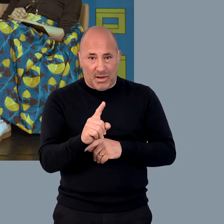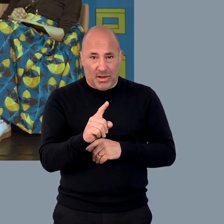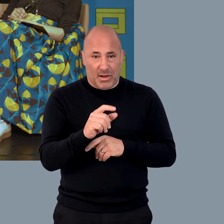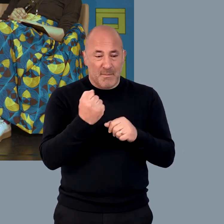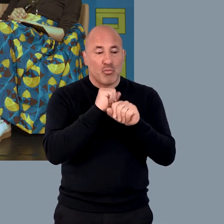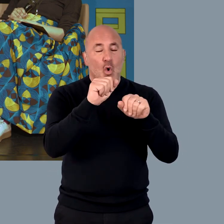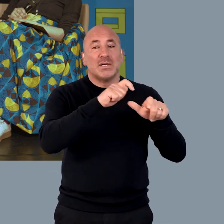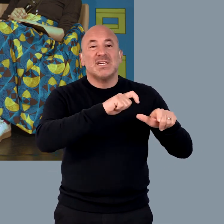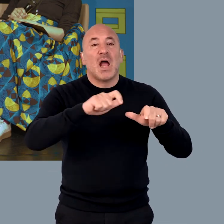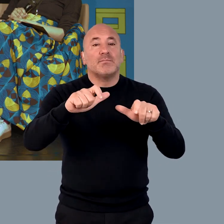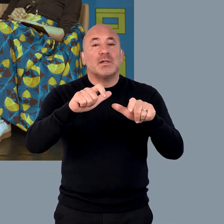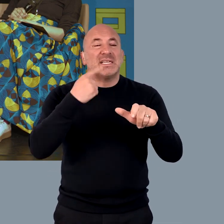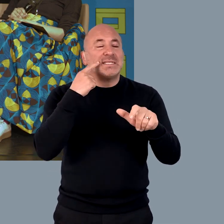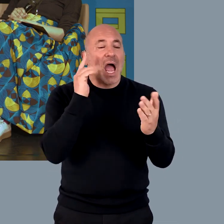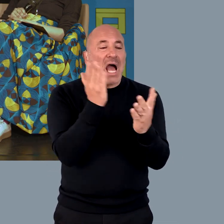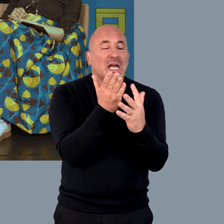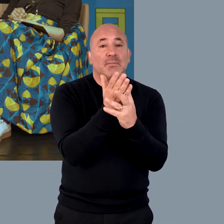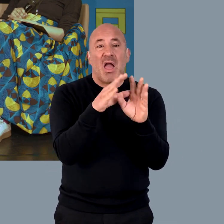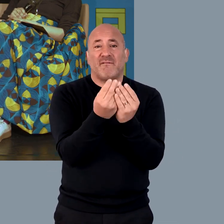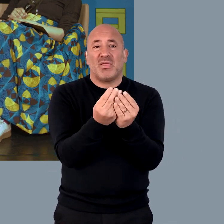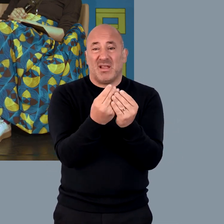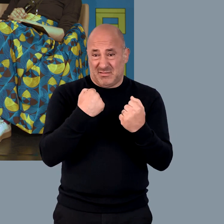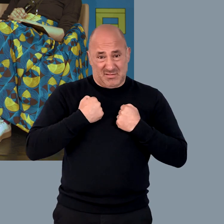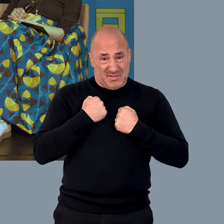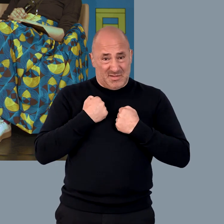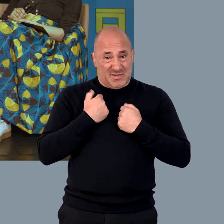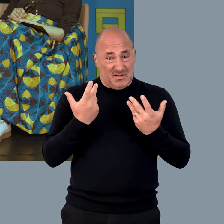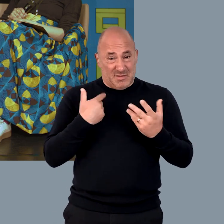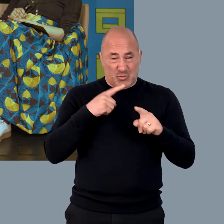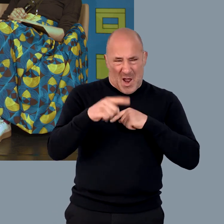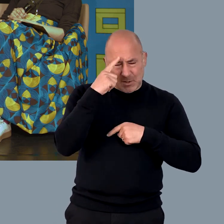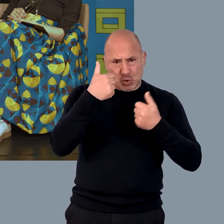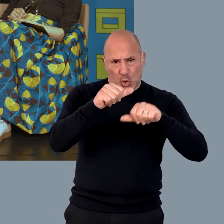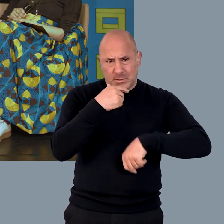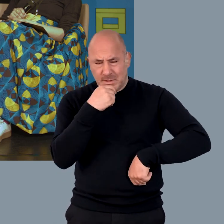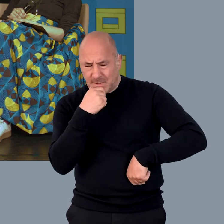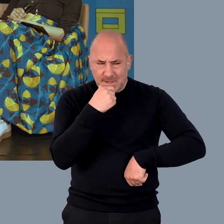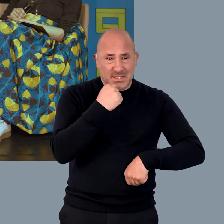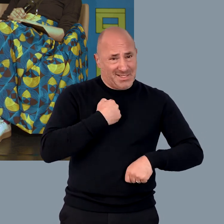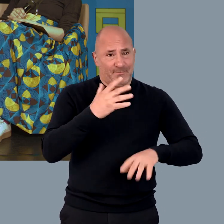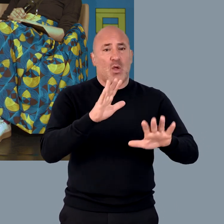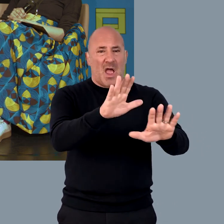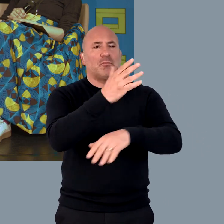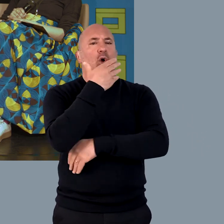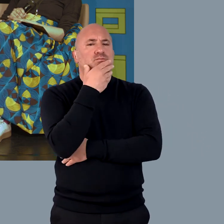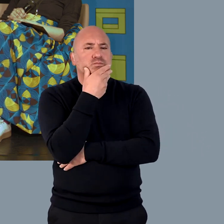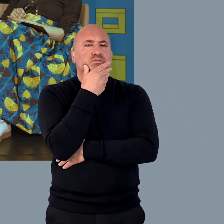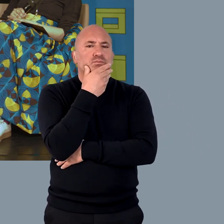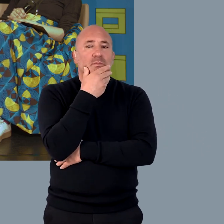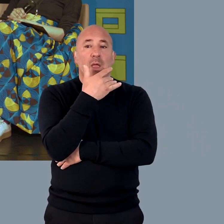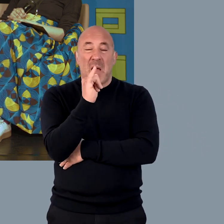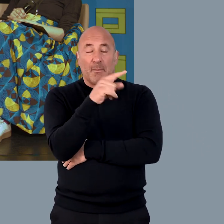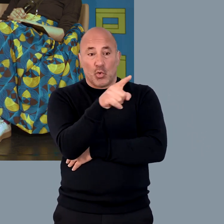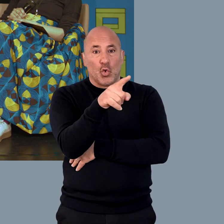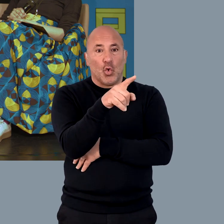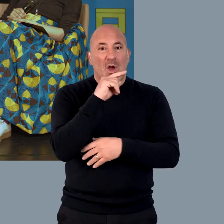entire existence is to help people make sustainability accessible and easy. So this is what we do. So I'm always about trying to find solutions. So I said,